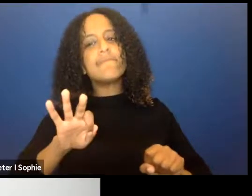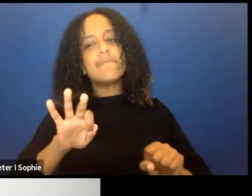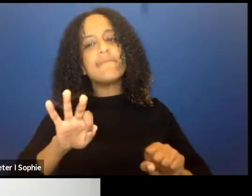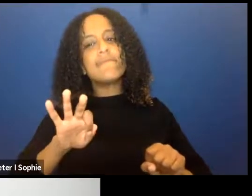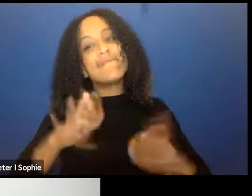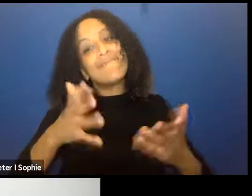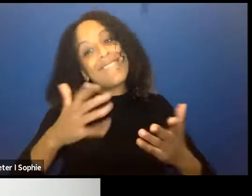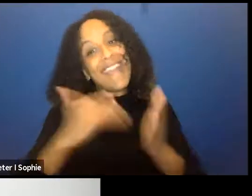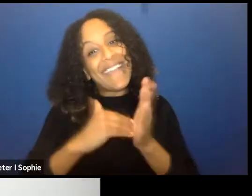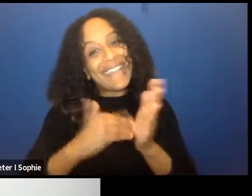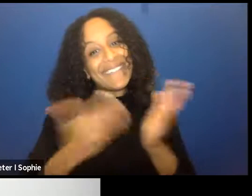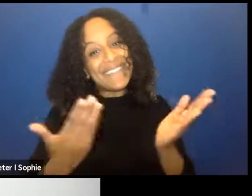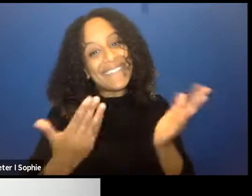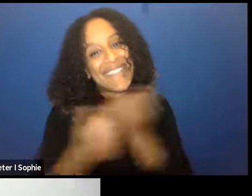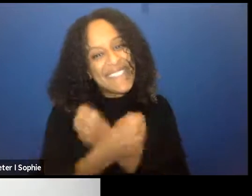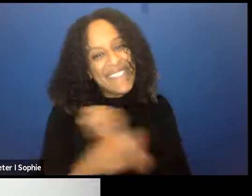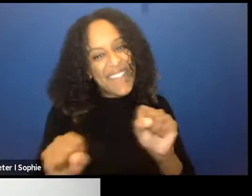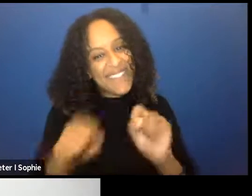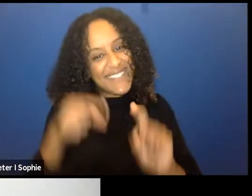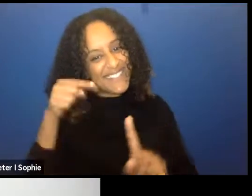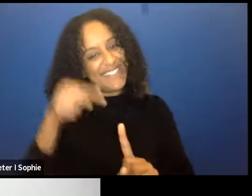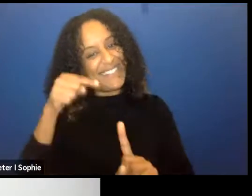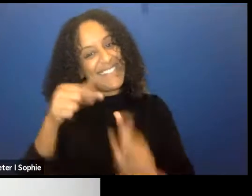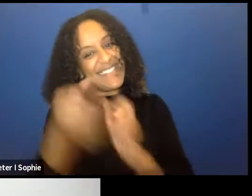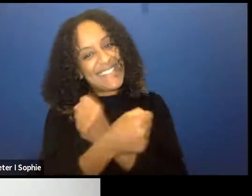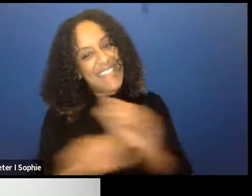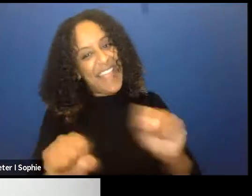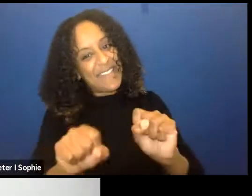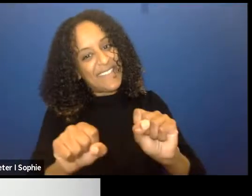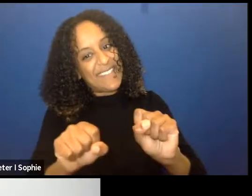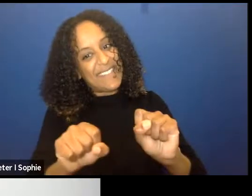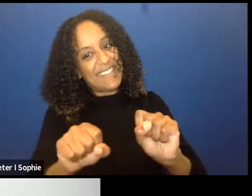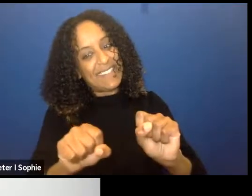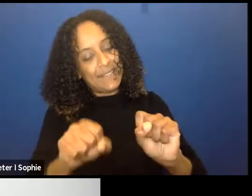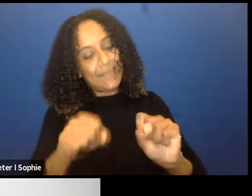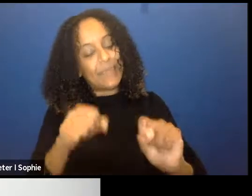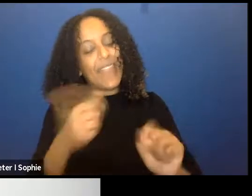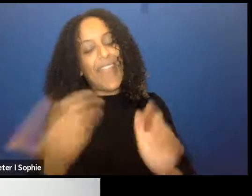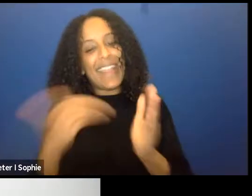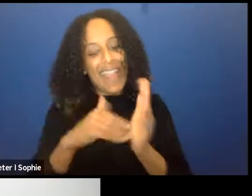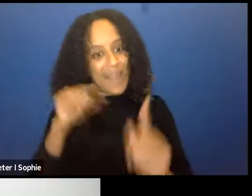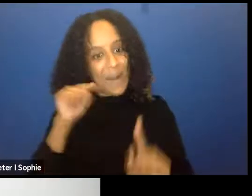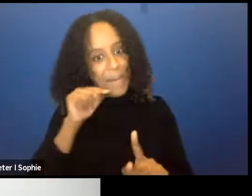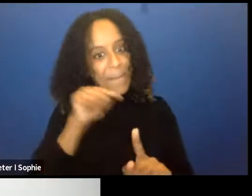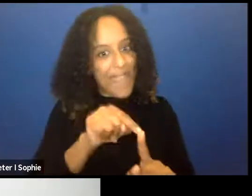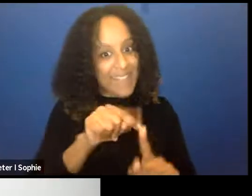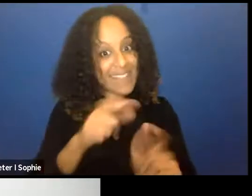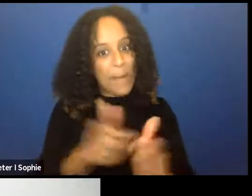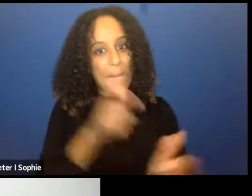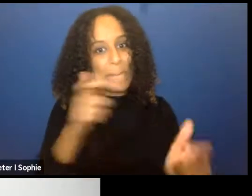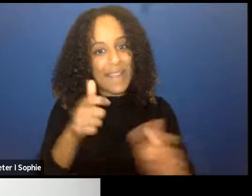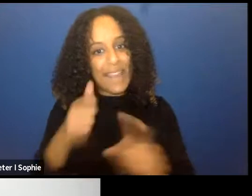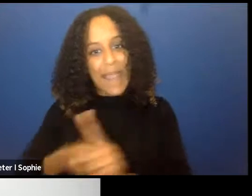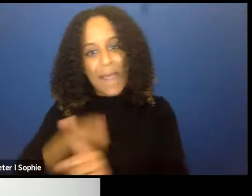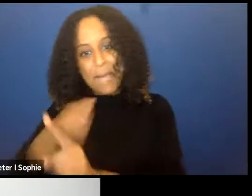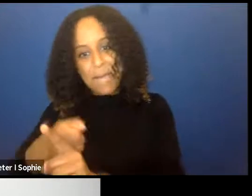like, again, it's safety. It always comes back to that, and it has such a big impact